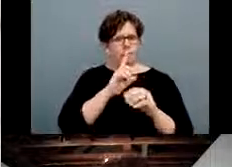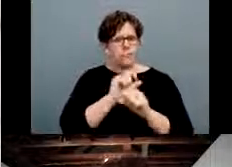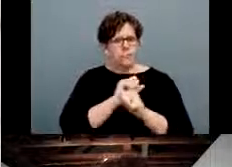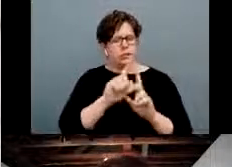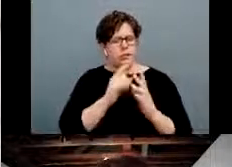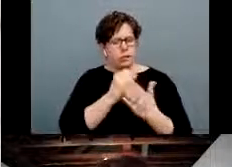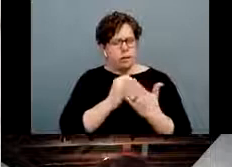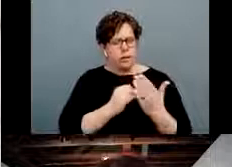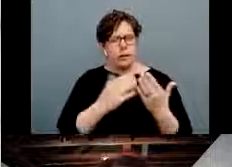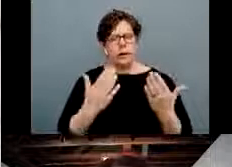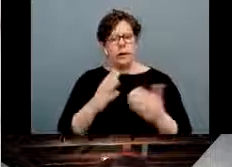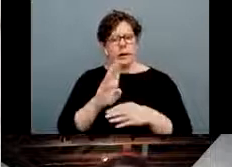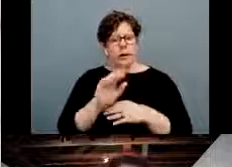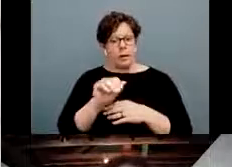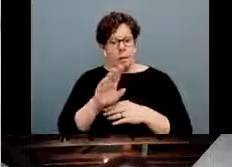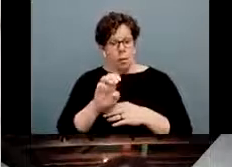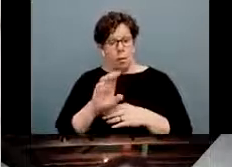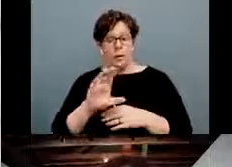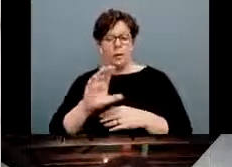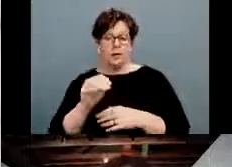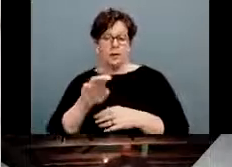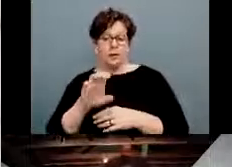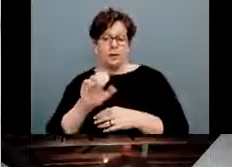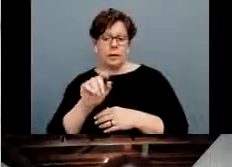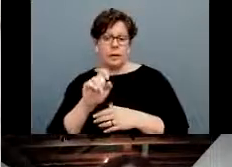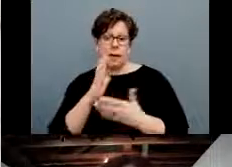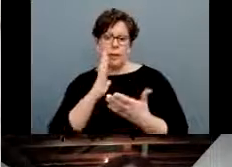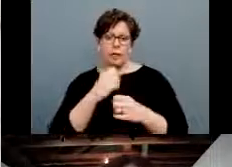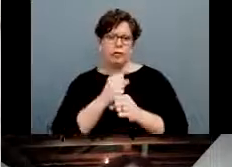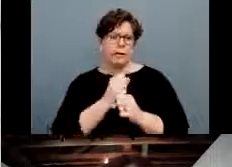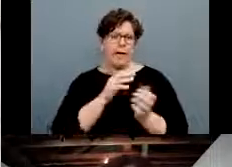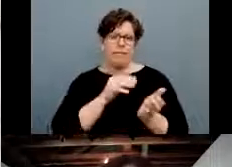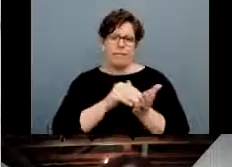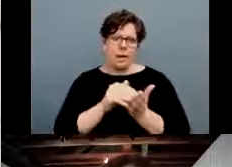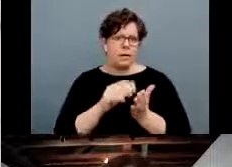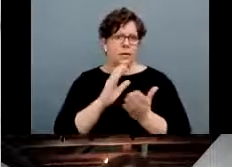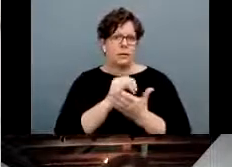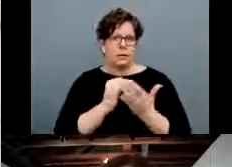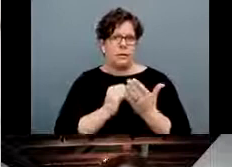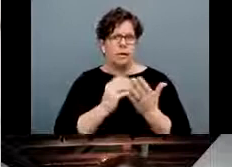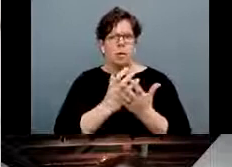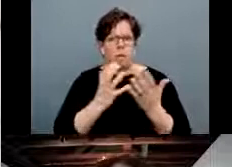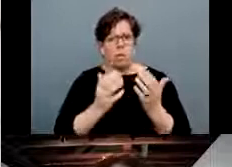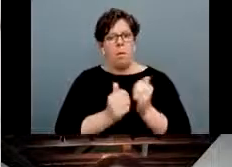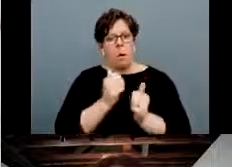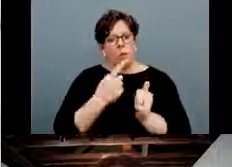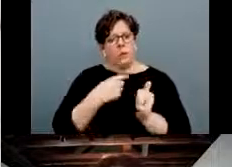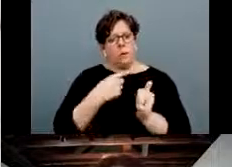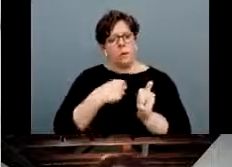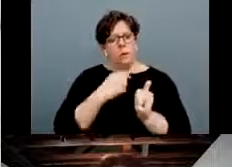Boise where James Castle would later create thousands of artworks and the majority of the work we have come to know him by today.